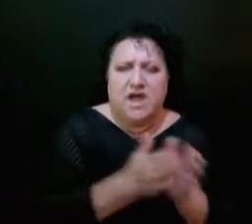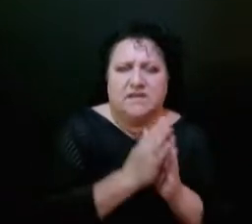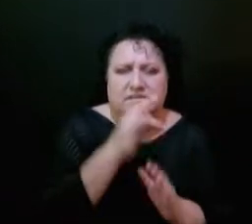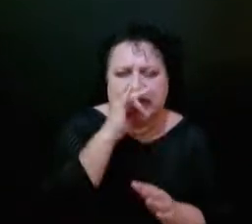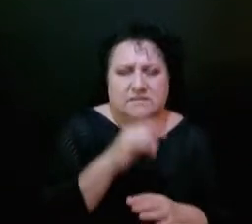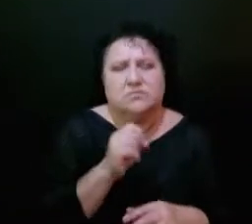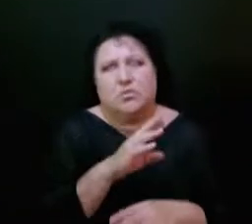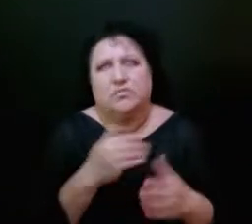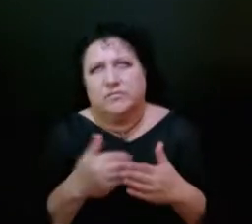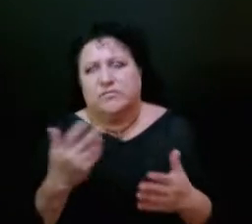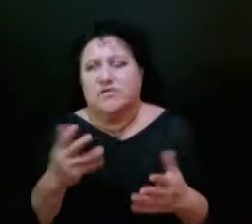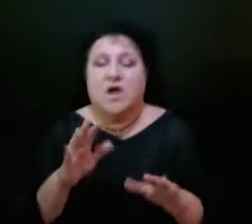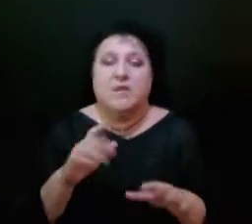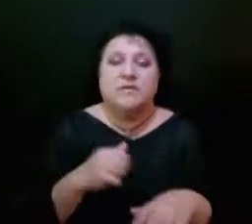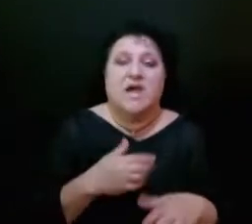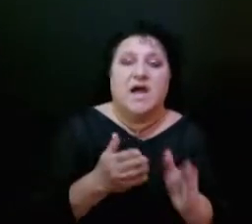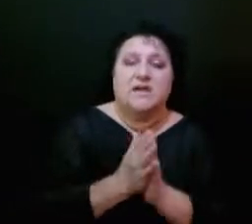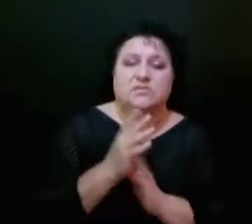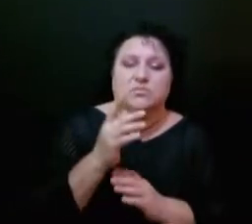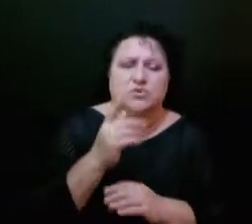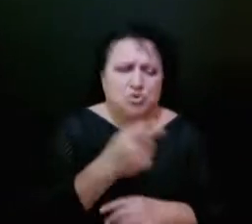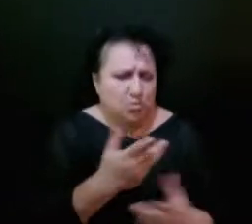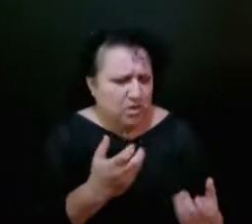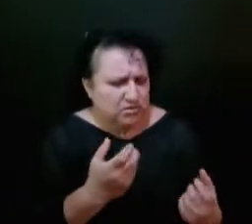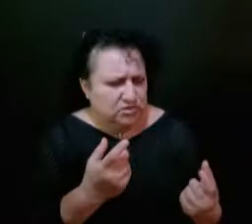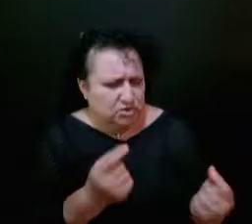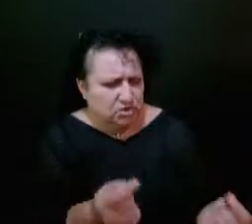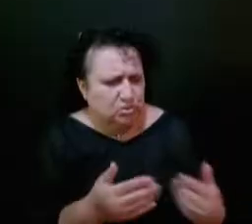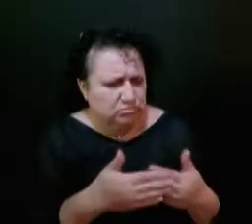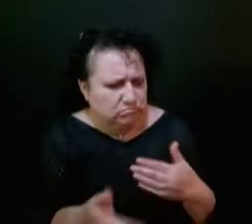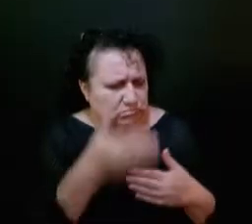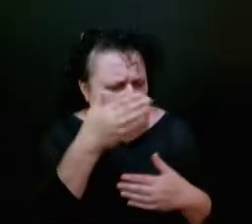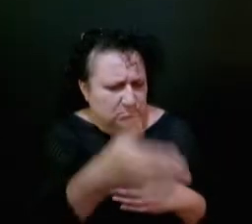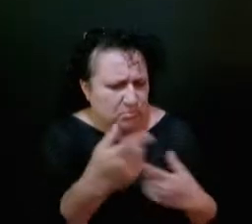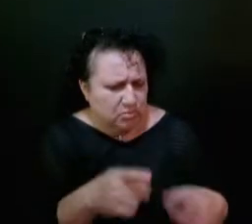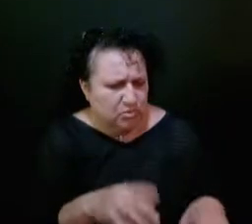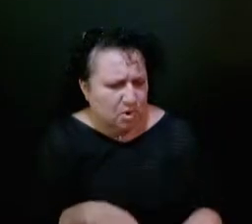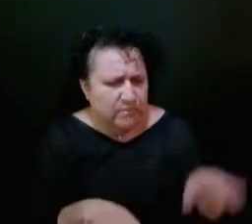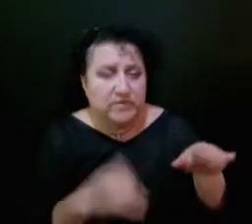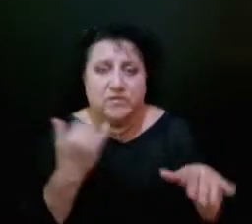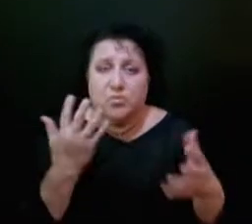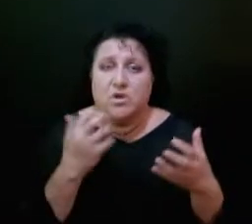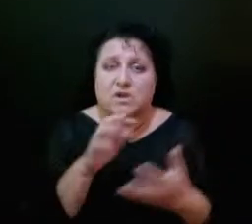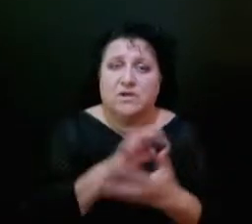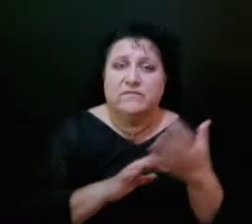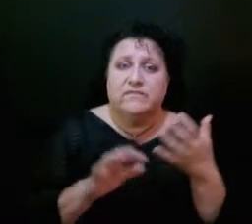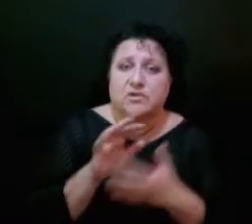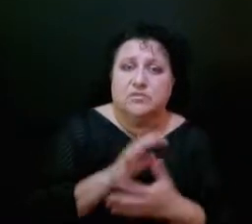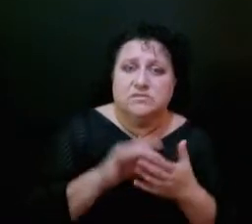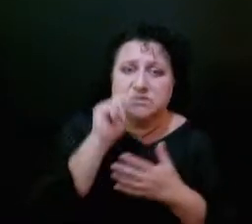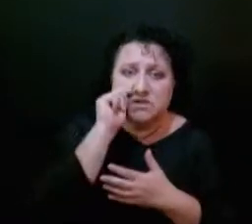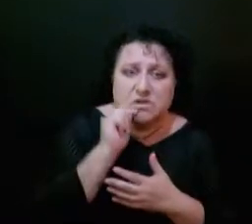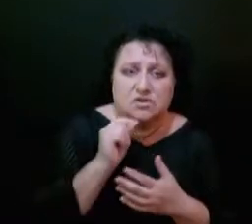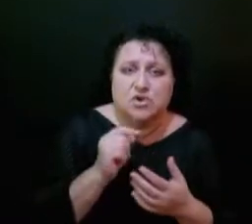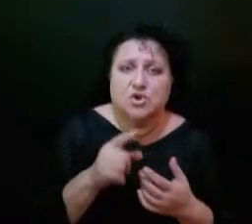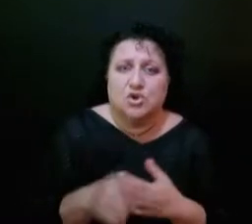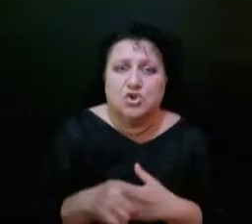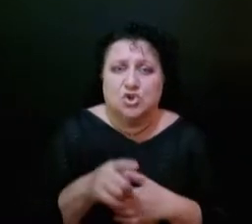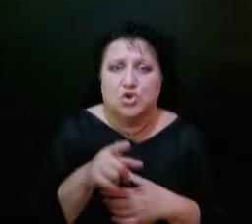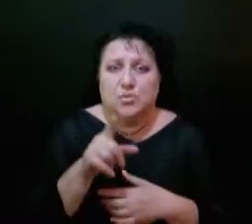be when you grow up? Right? But if you want to confuse a teenager, ask them, what has God called you to